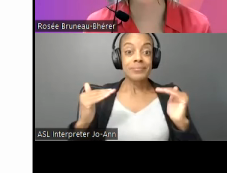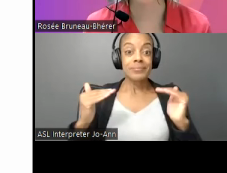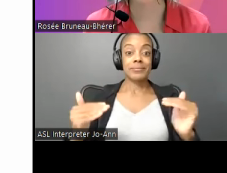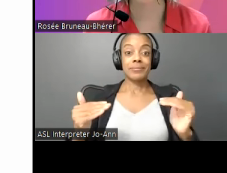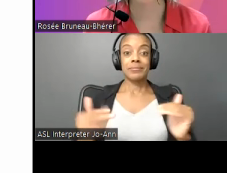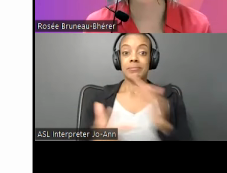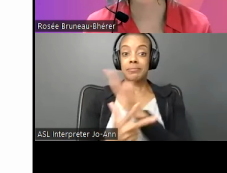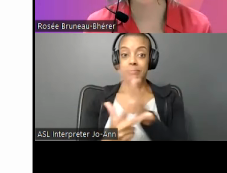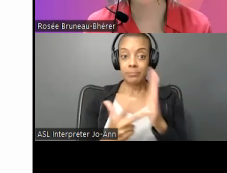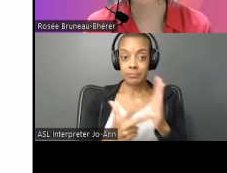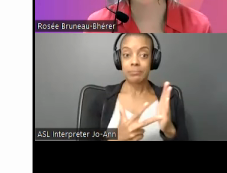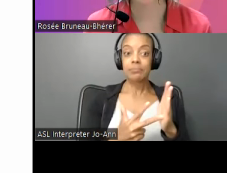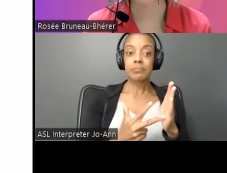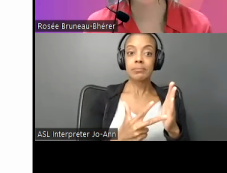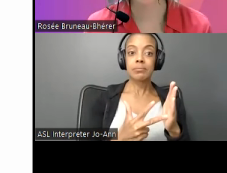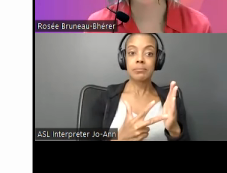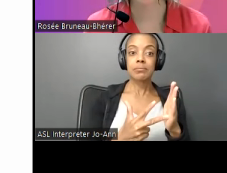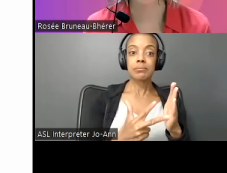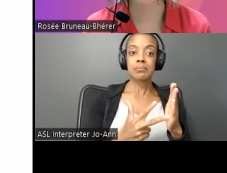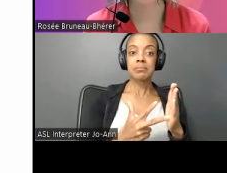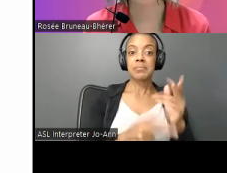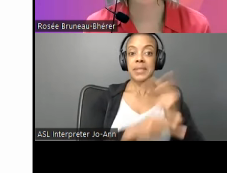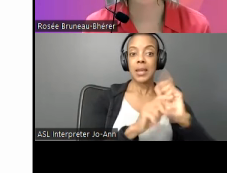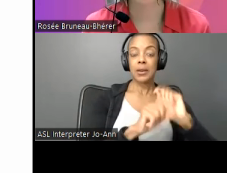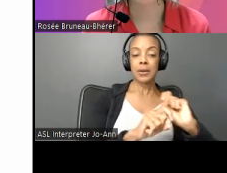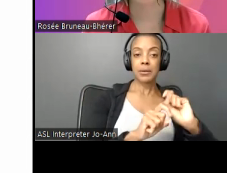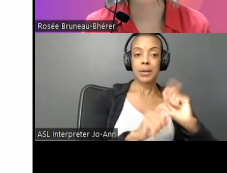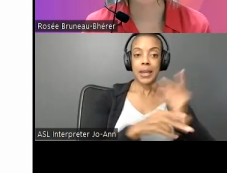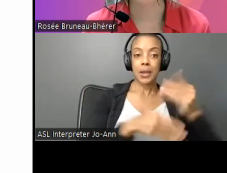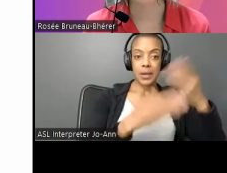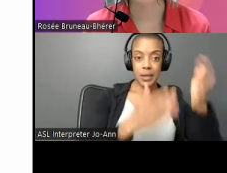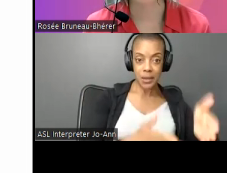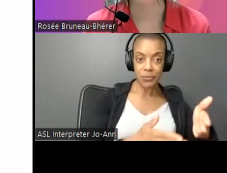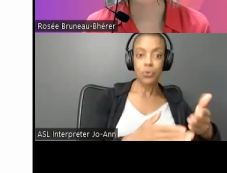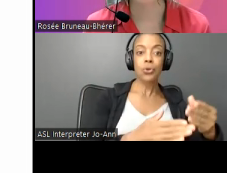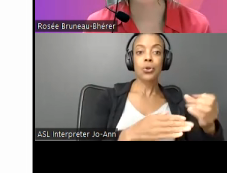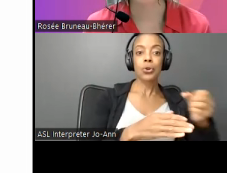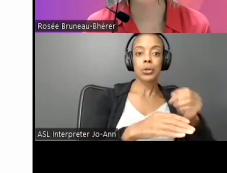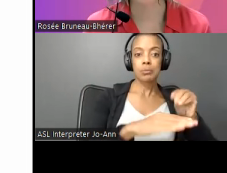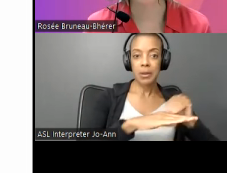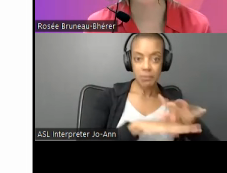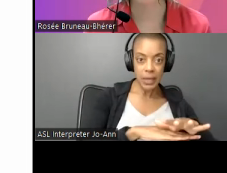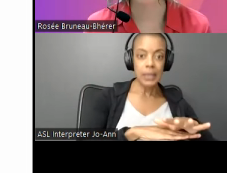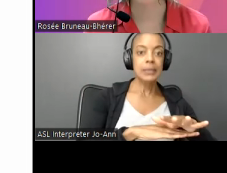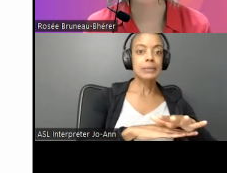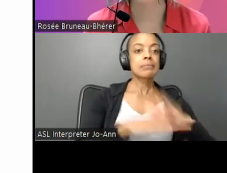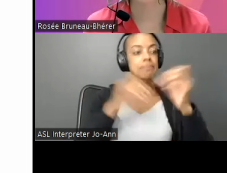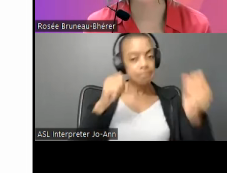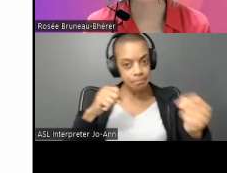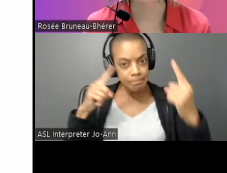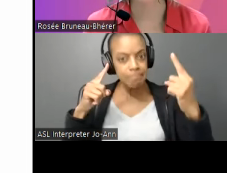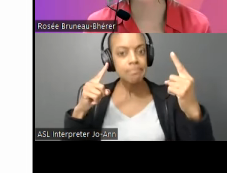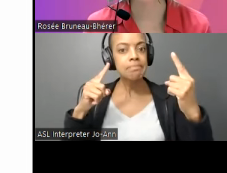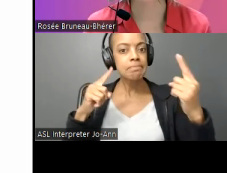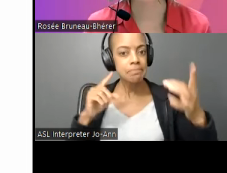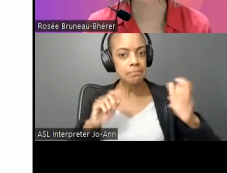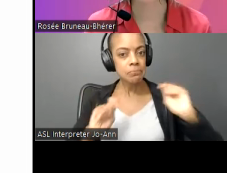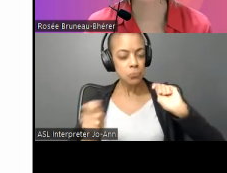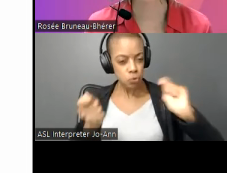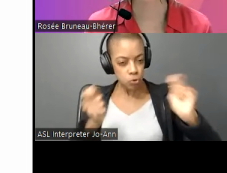caregiver affect management, empathetic adjustment, attunement, and effective response. In terms of regulation,